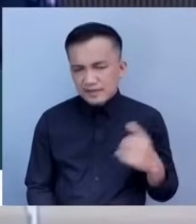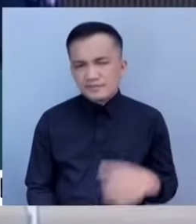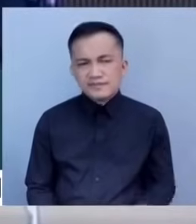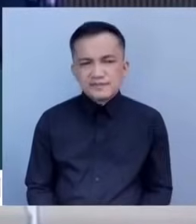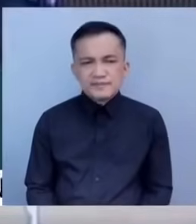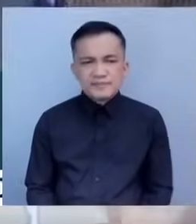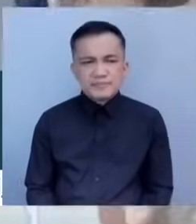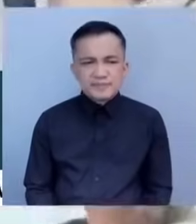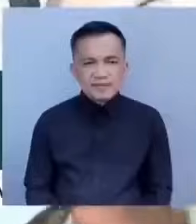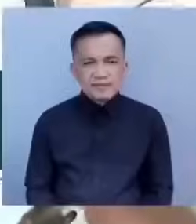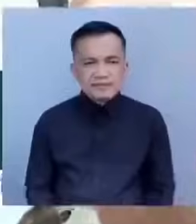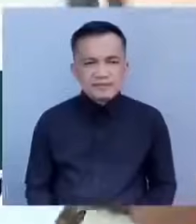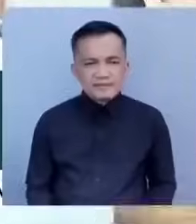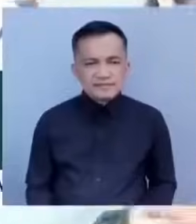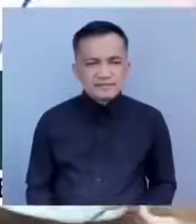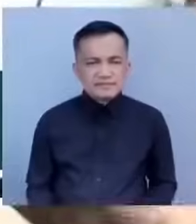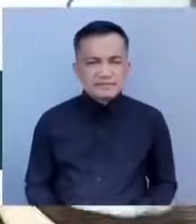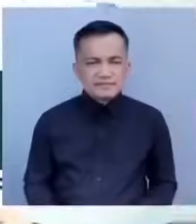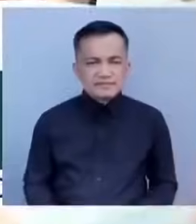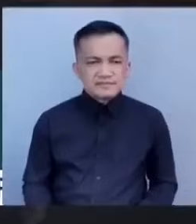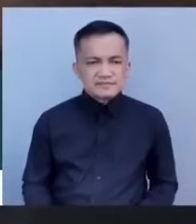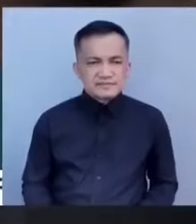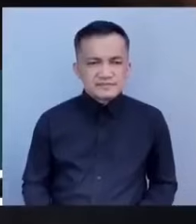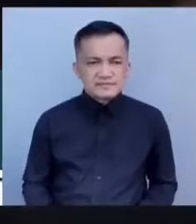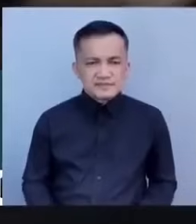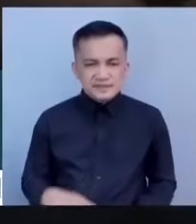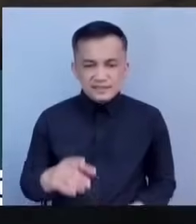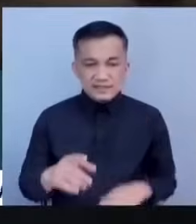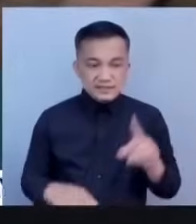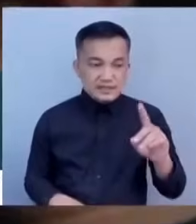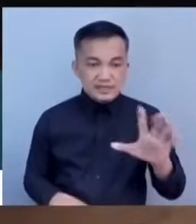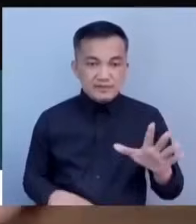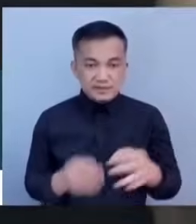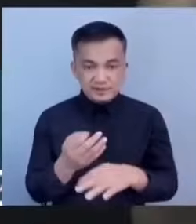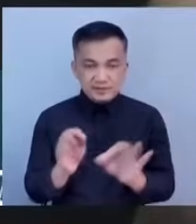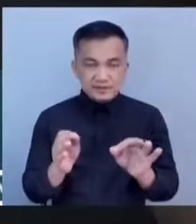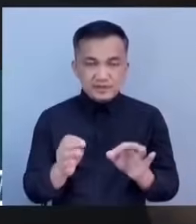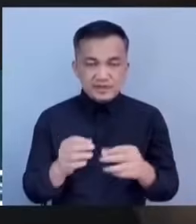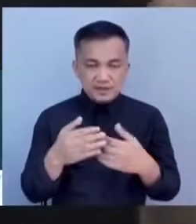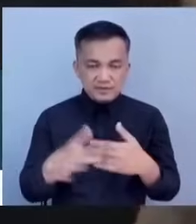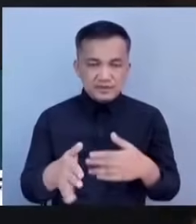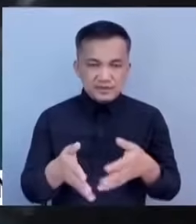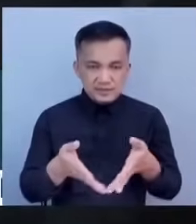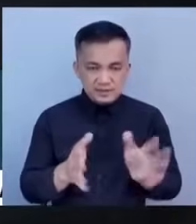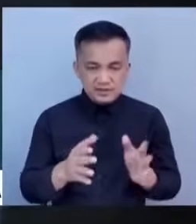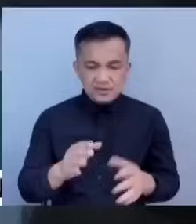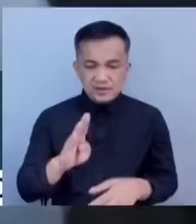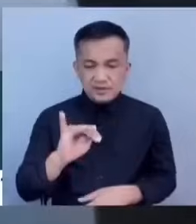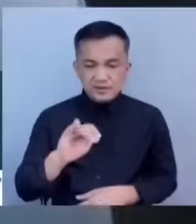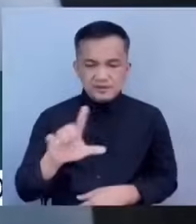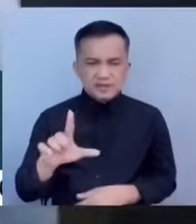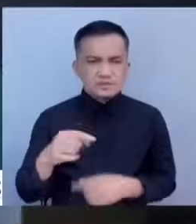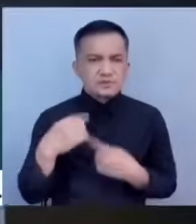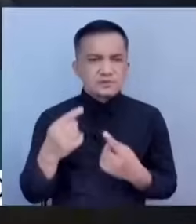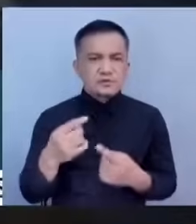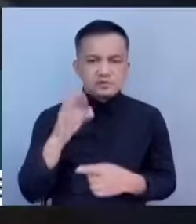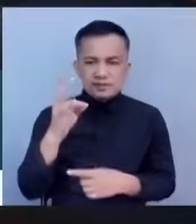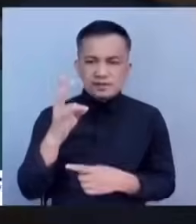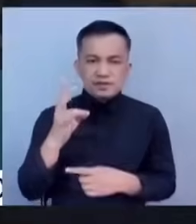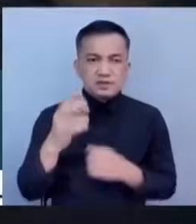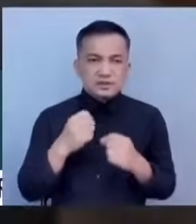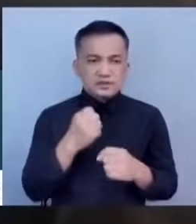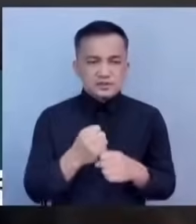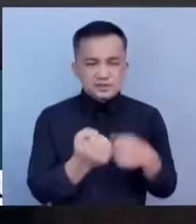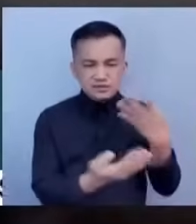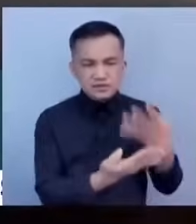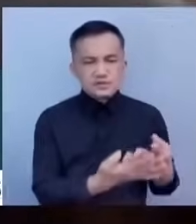Come. De Lima walked free on Monday after being allowed to post bail after nearly 7 years in detention in what